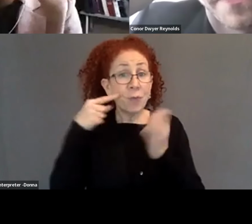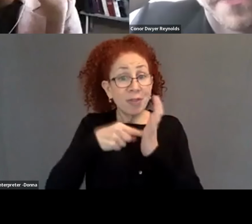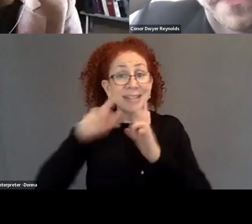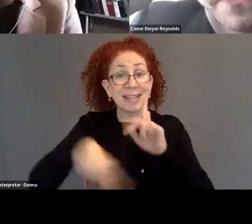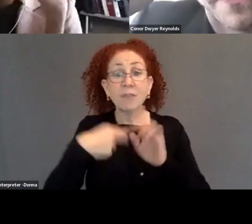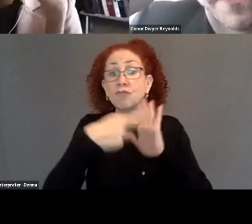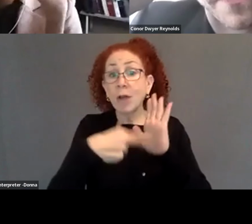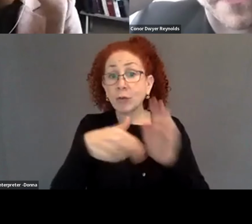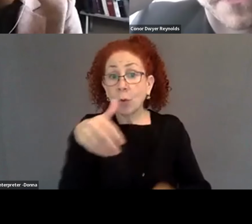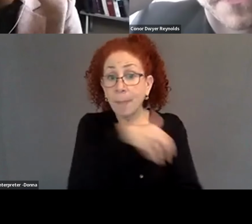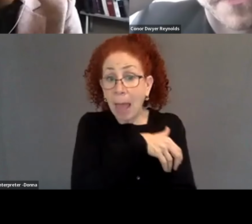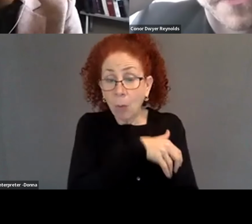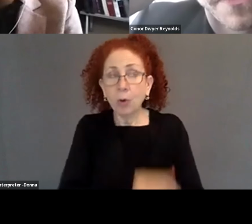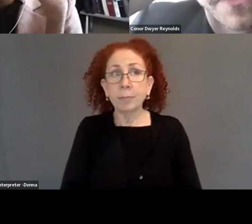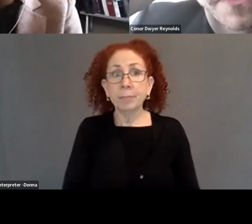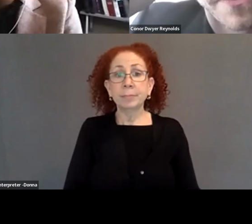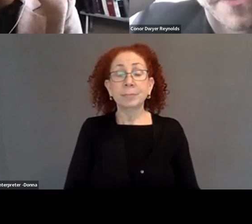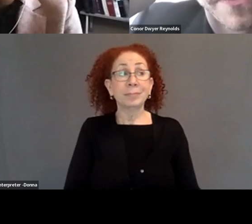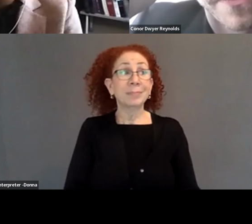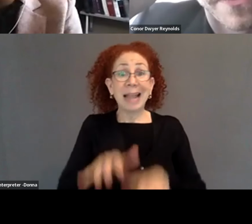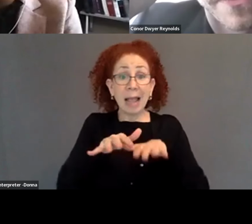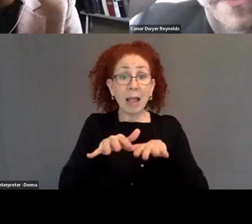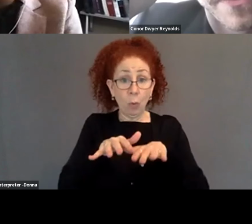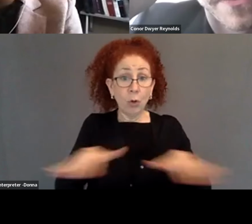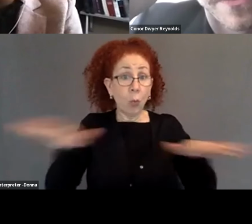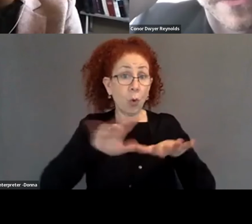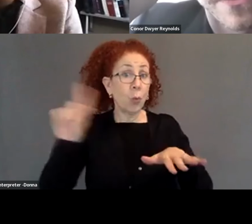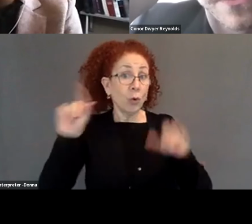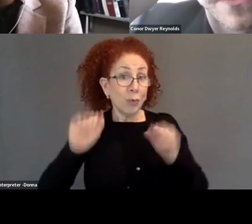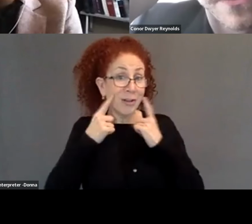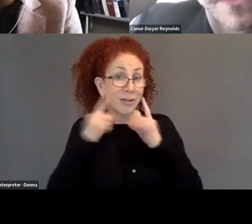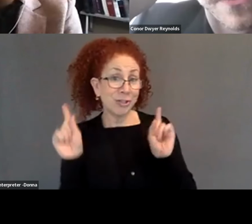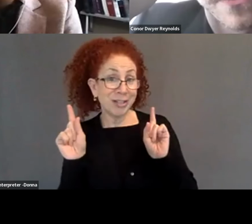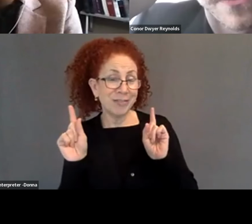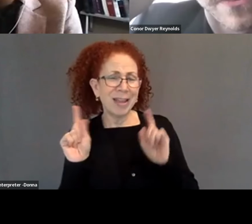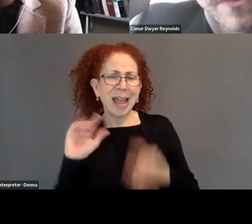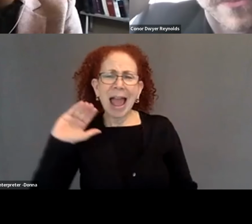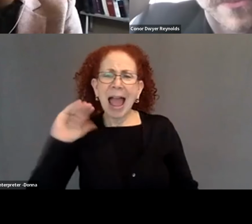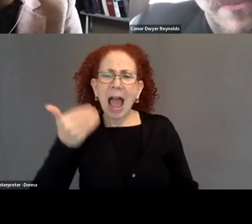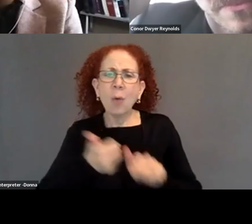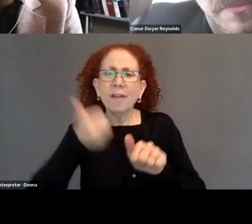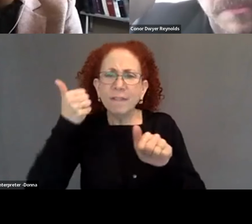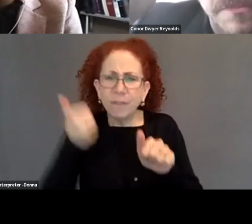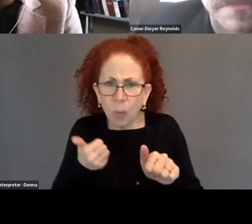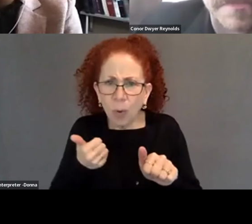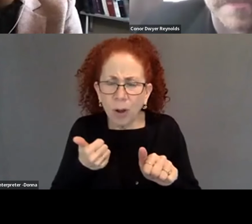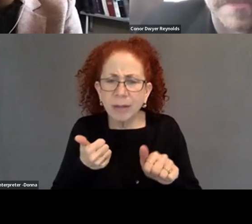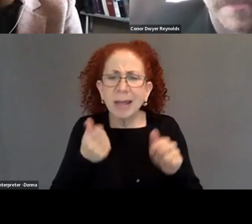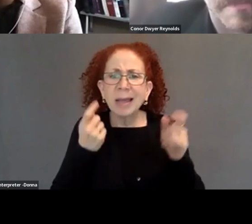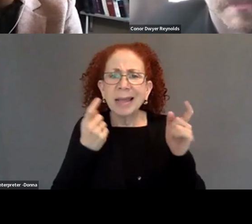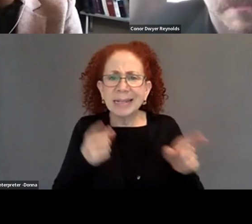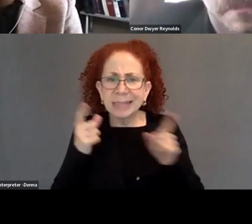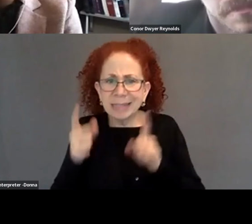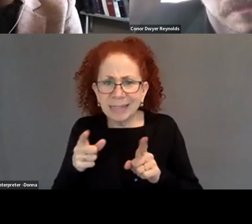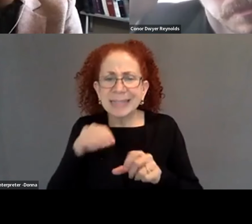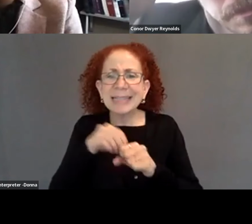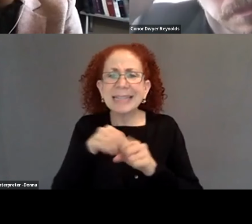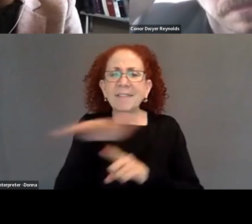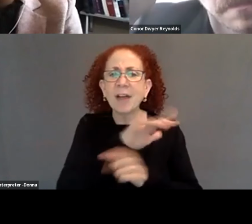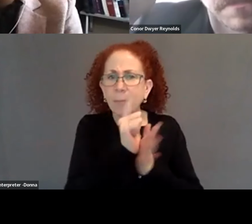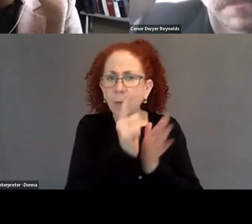power, and in a world where this is achieved, how do we avoid instances in the environmental law context